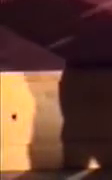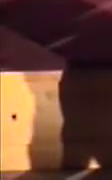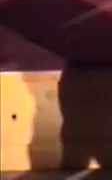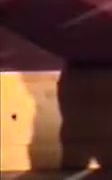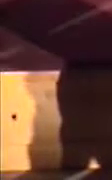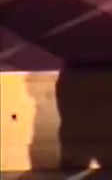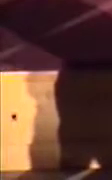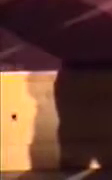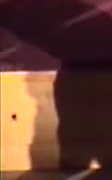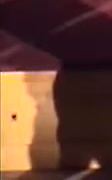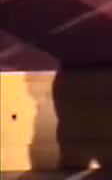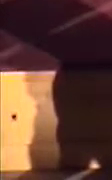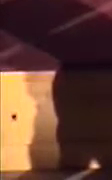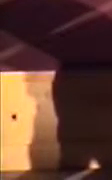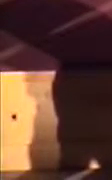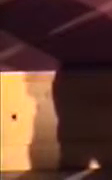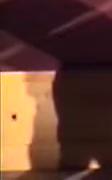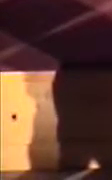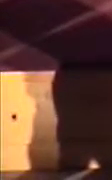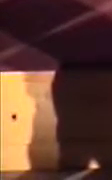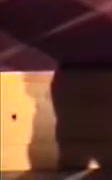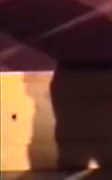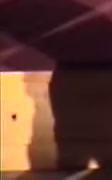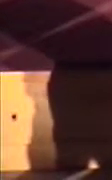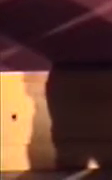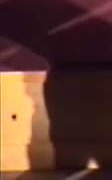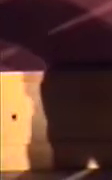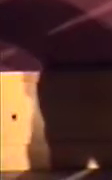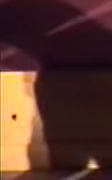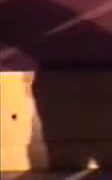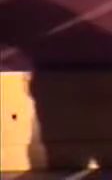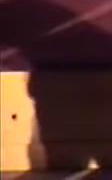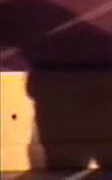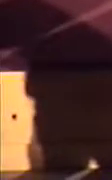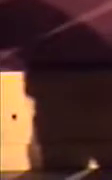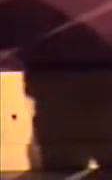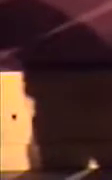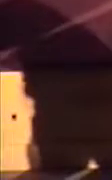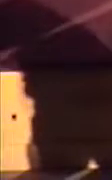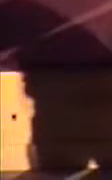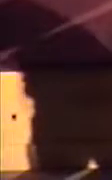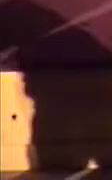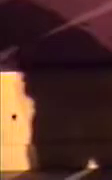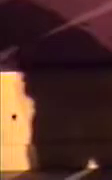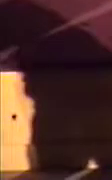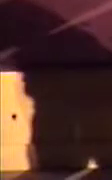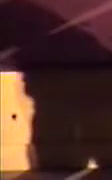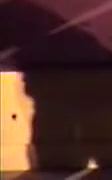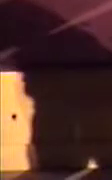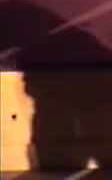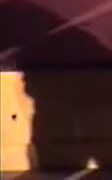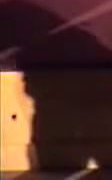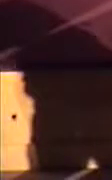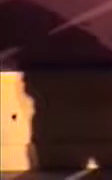you. God, thank you for your faithfulness. Thank you for your truthfulness. Thank you for your grace.